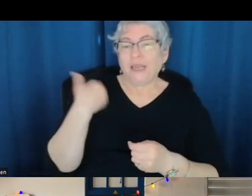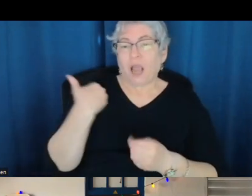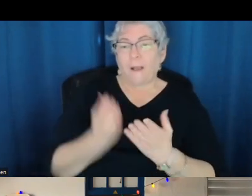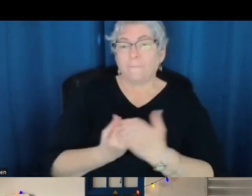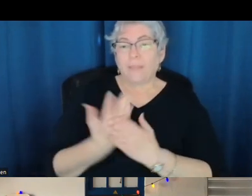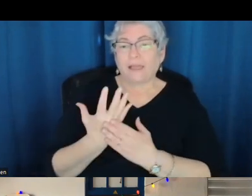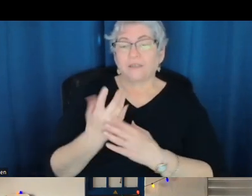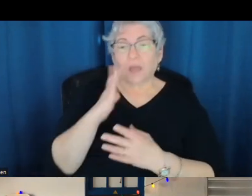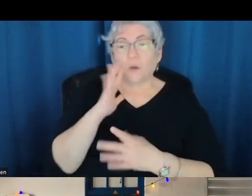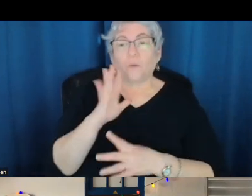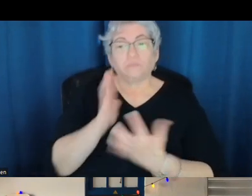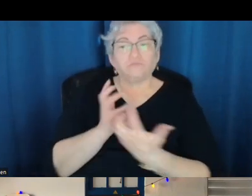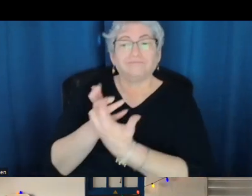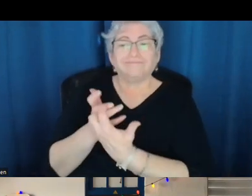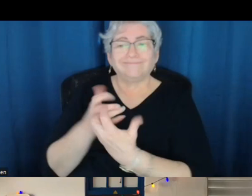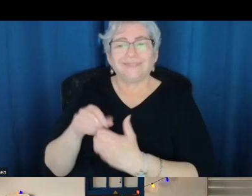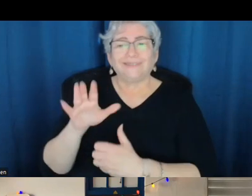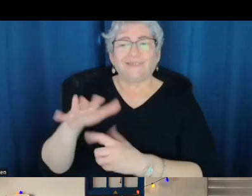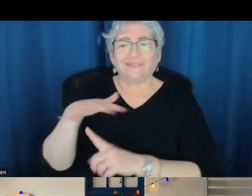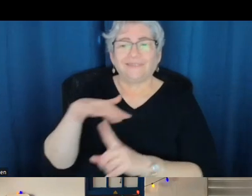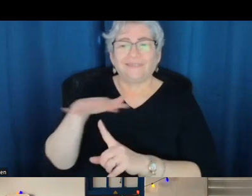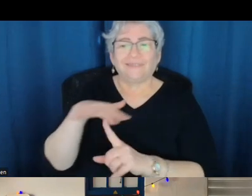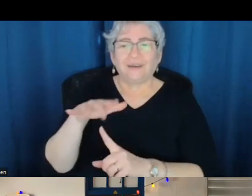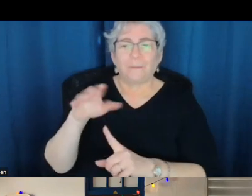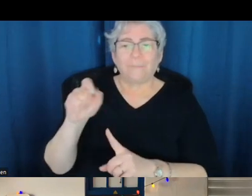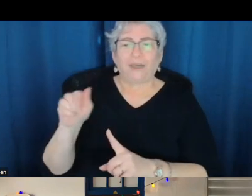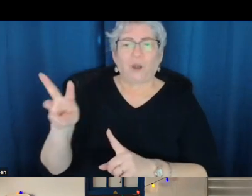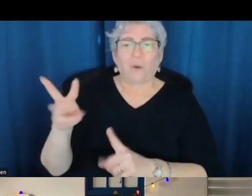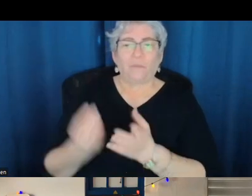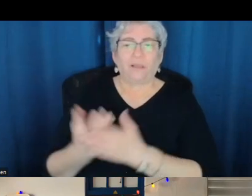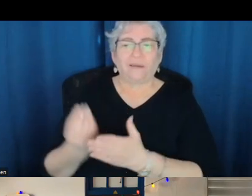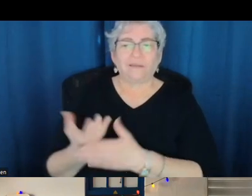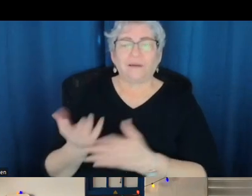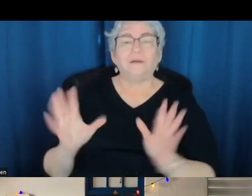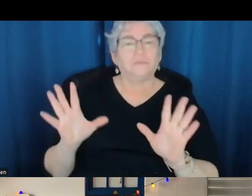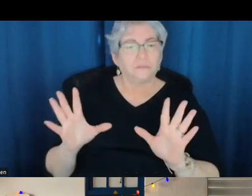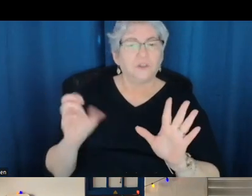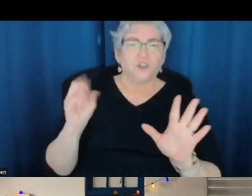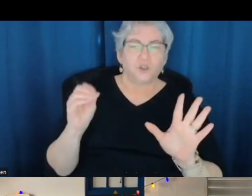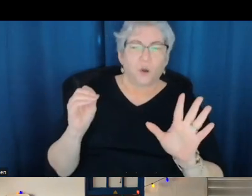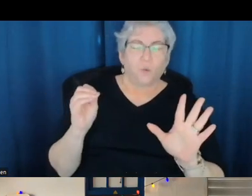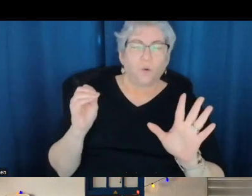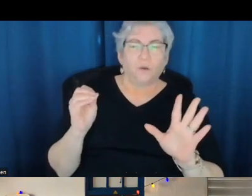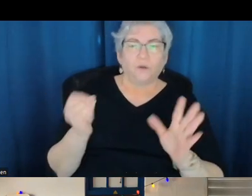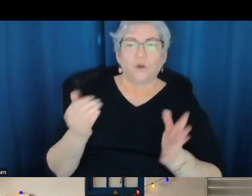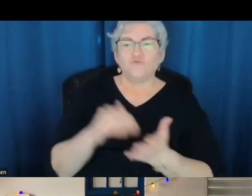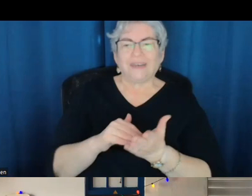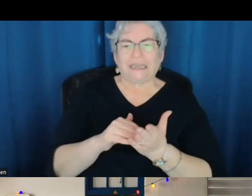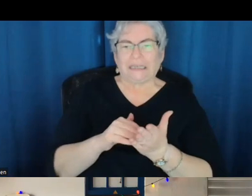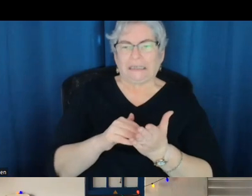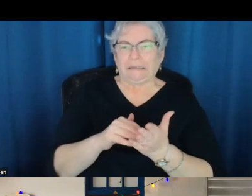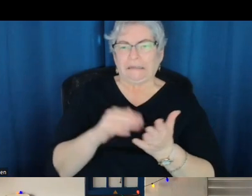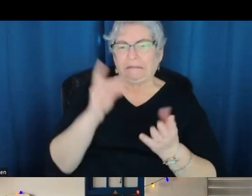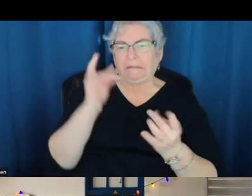that would work really well amongst your new meadow planting. And So redefine what you think is a